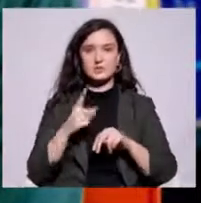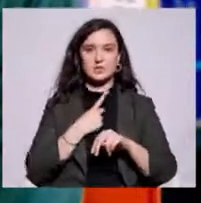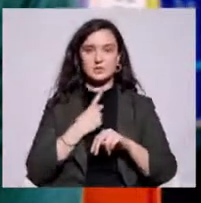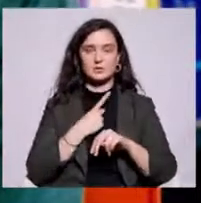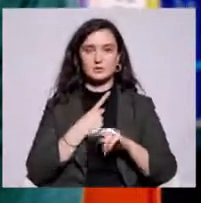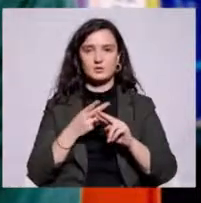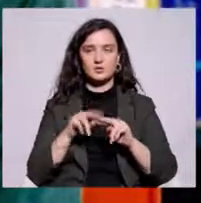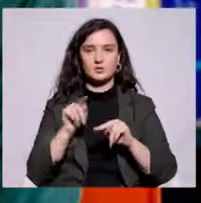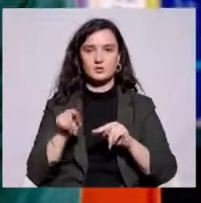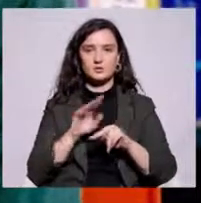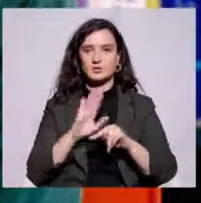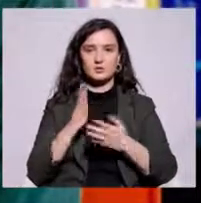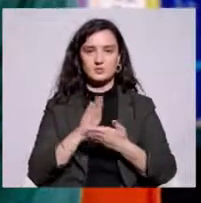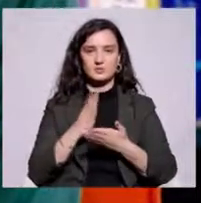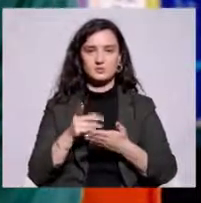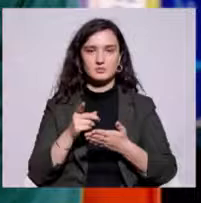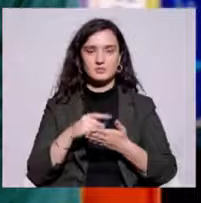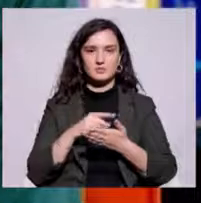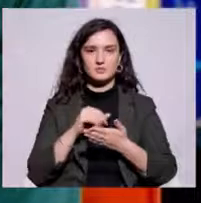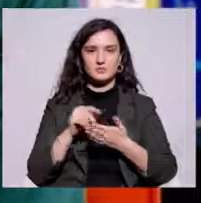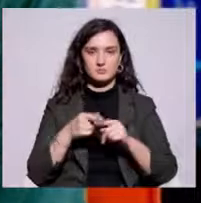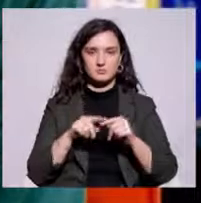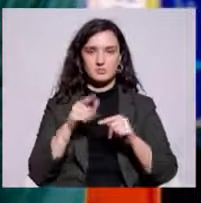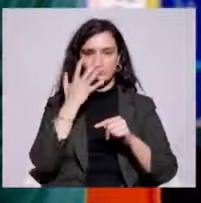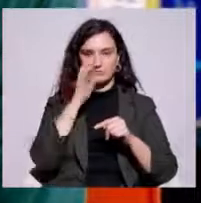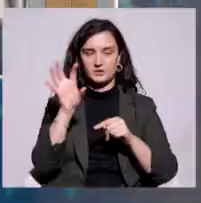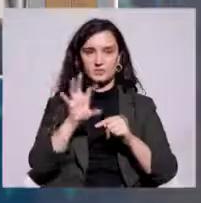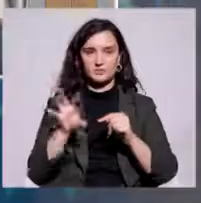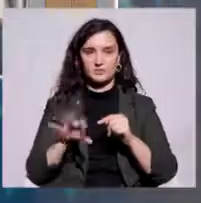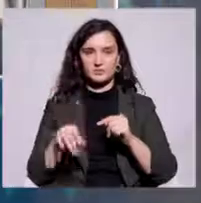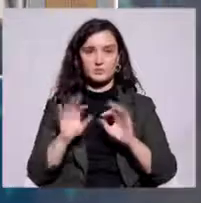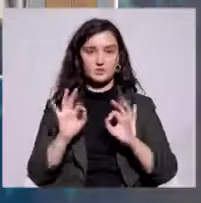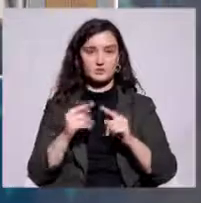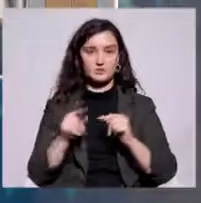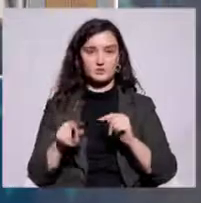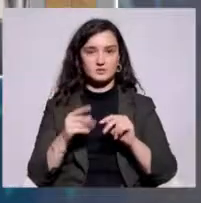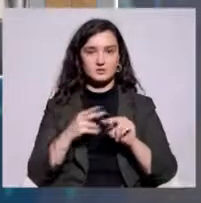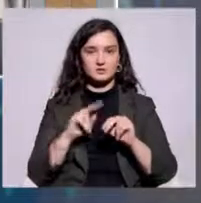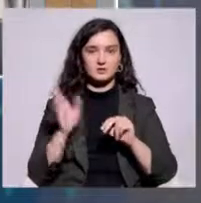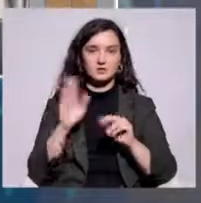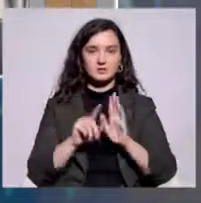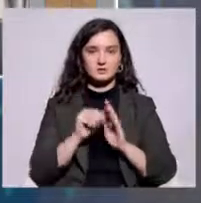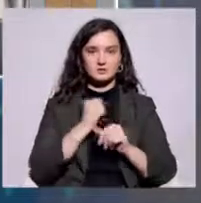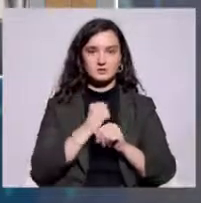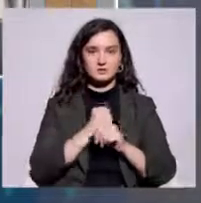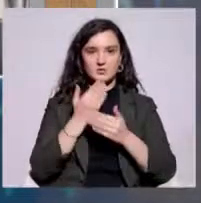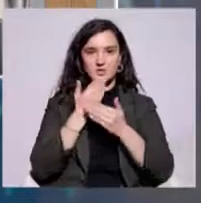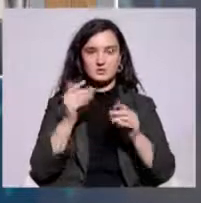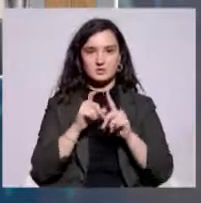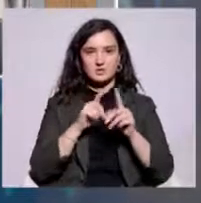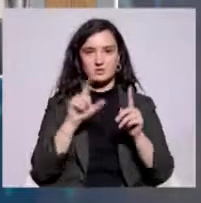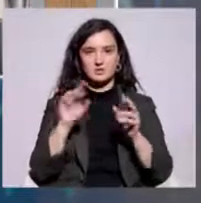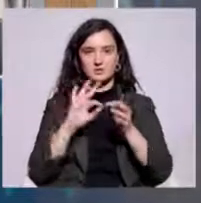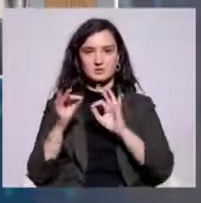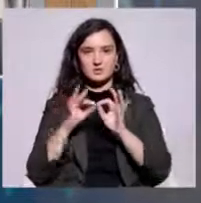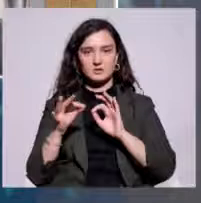singular. So there isn't a drawer on the picture. Well done, Zach. And let's do the last sentence